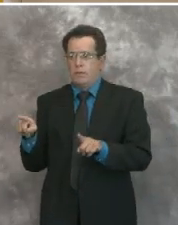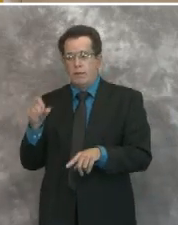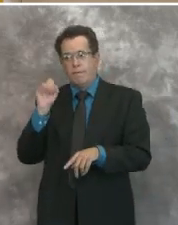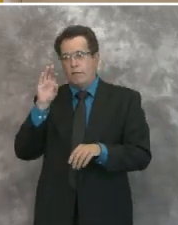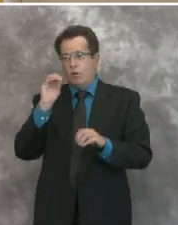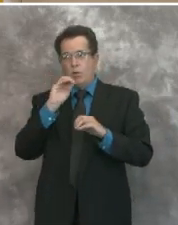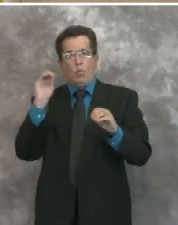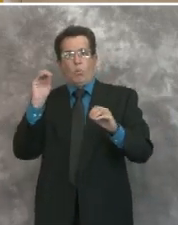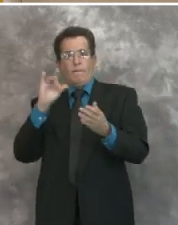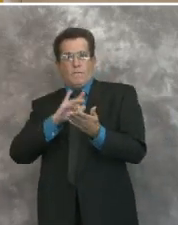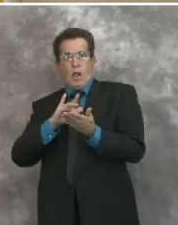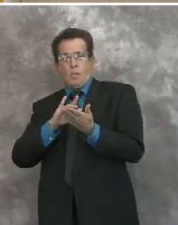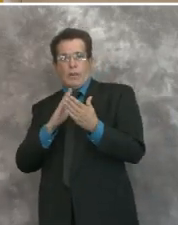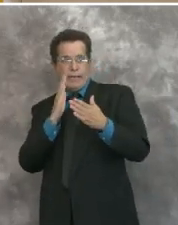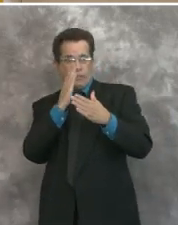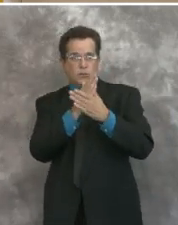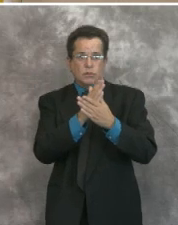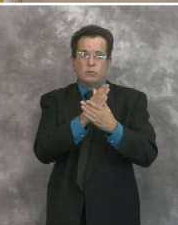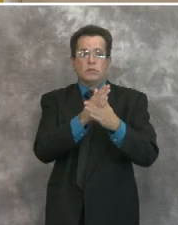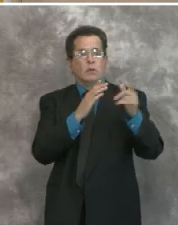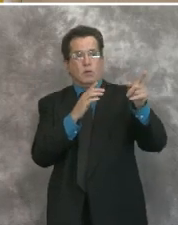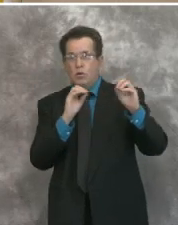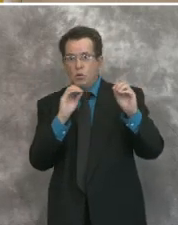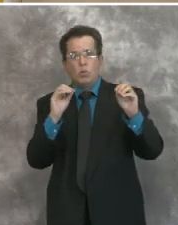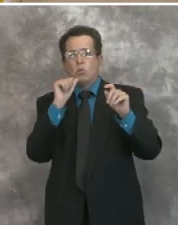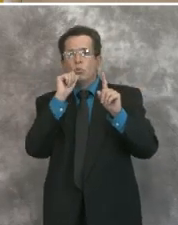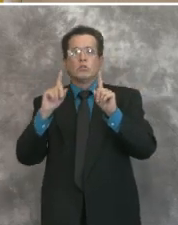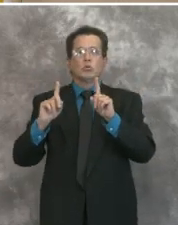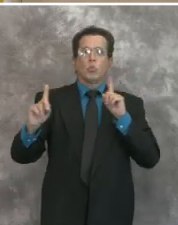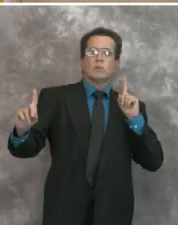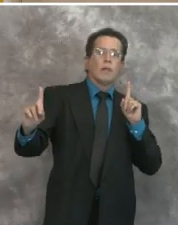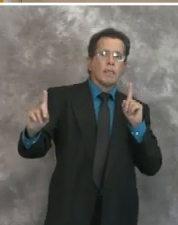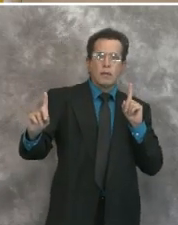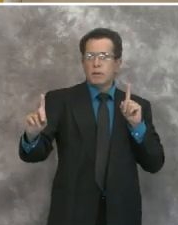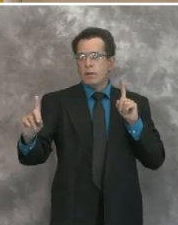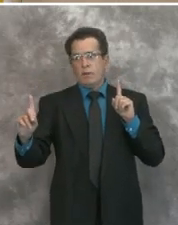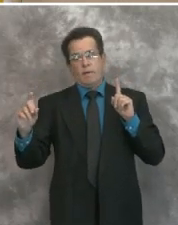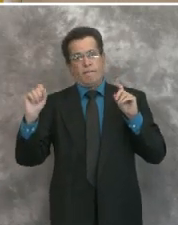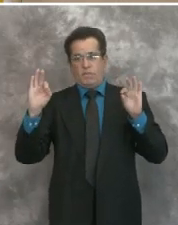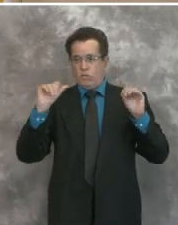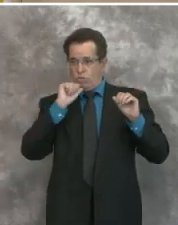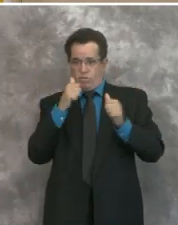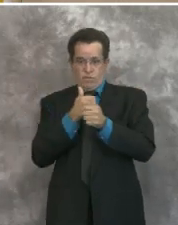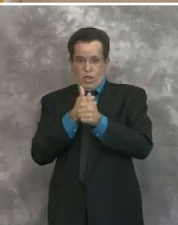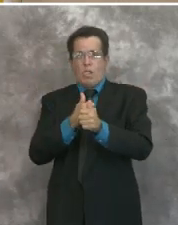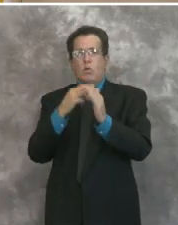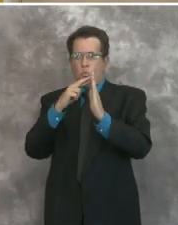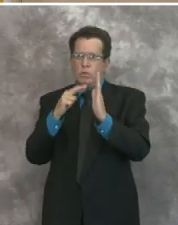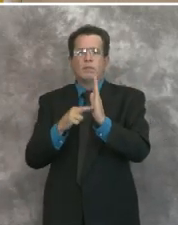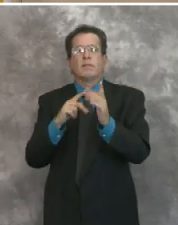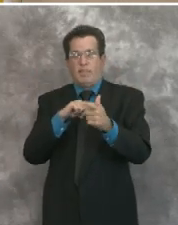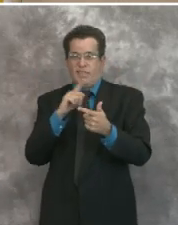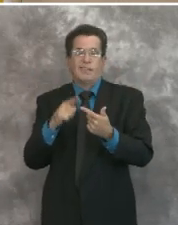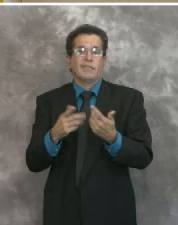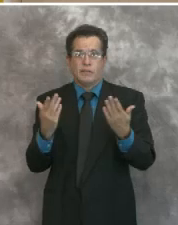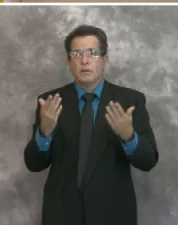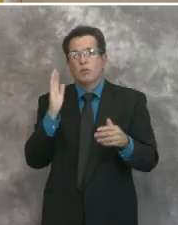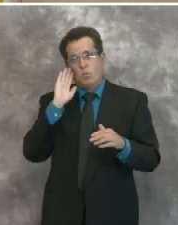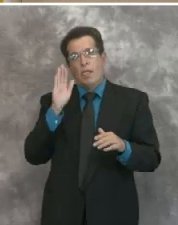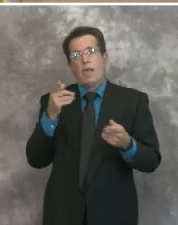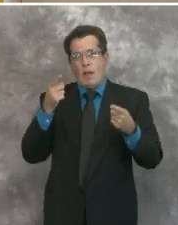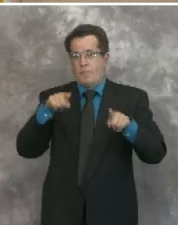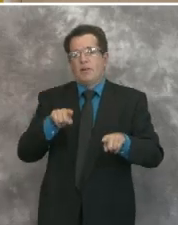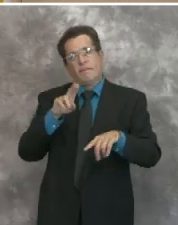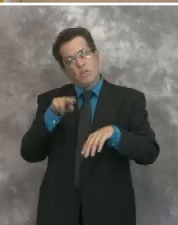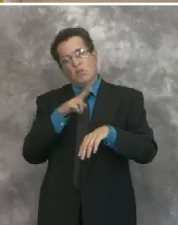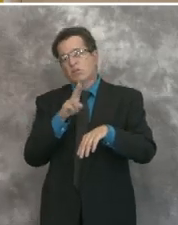non-pharmaceutical interventions, social distancing practices, stay-at-home orders in place, then we expect to see an increase in